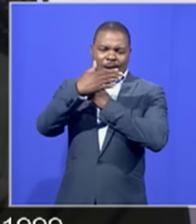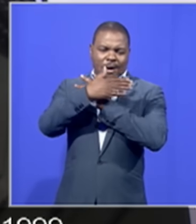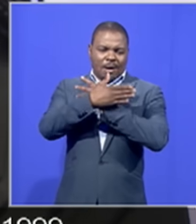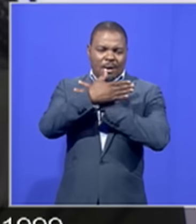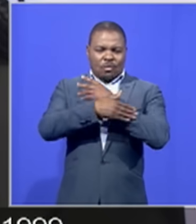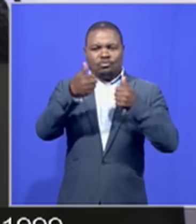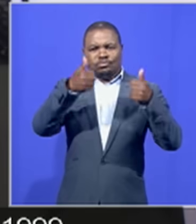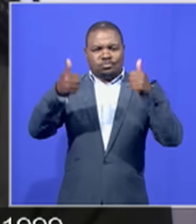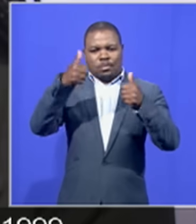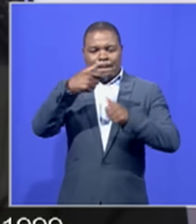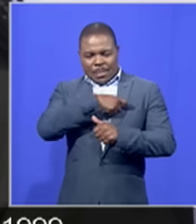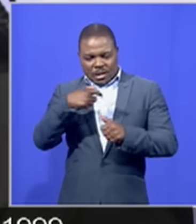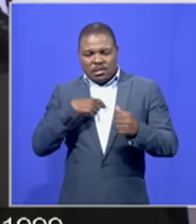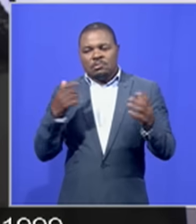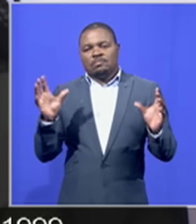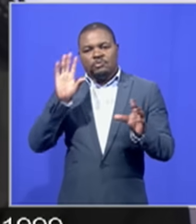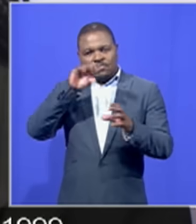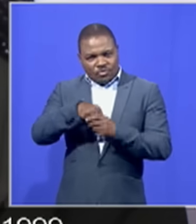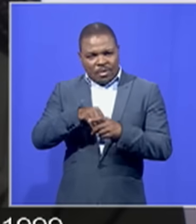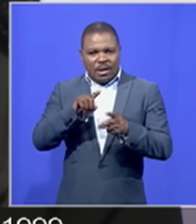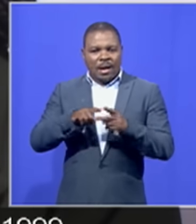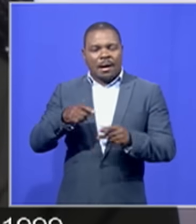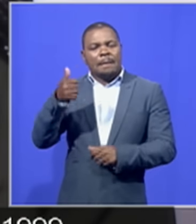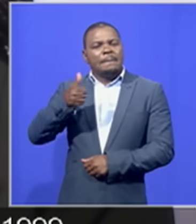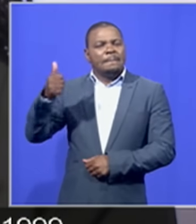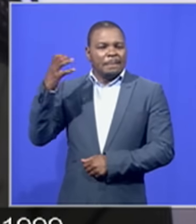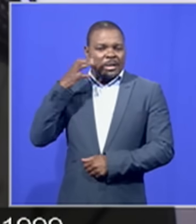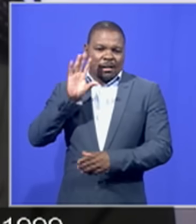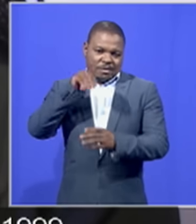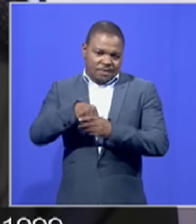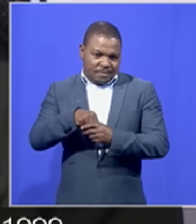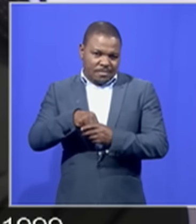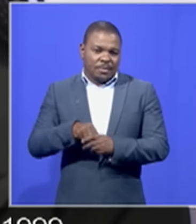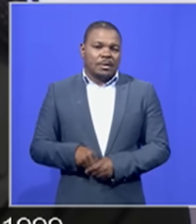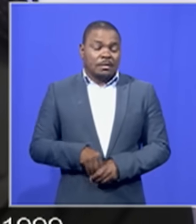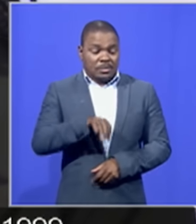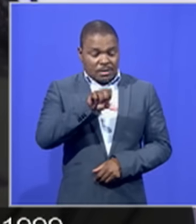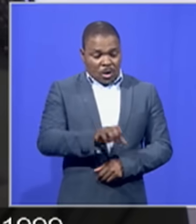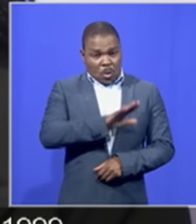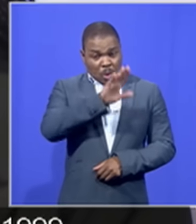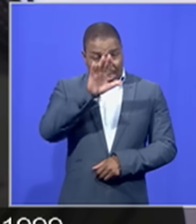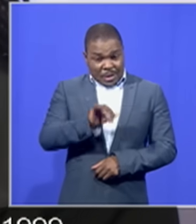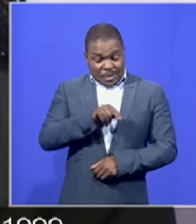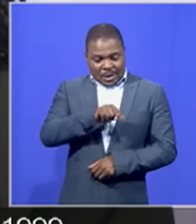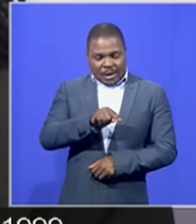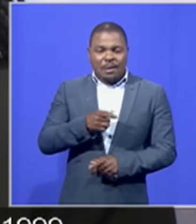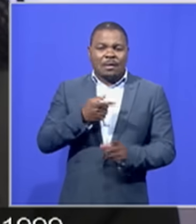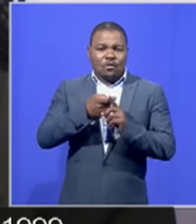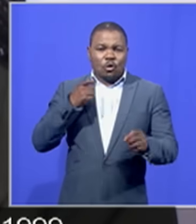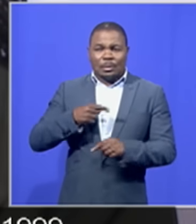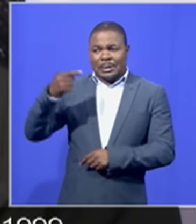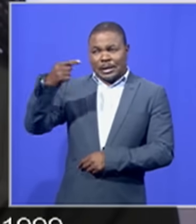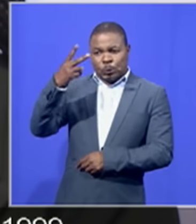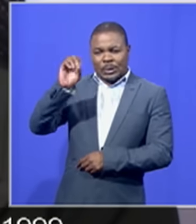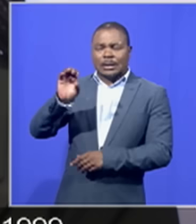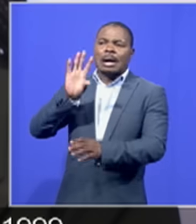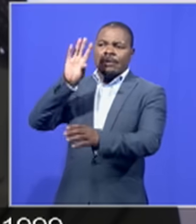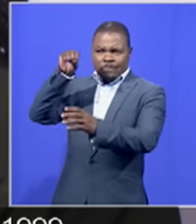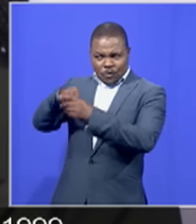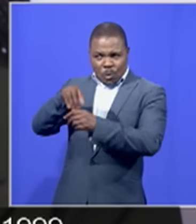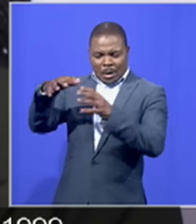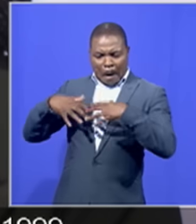ka di president le di prime minister mme Afrika Borwa ho tloa ho theweng ha G20 intse ile